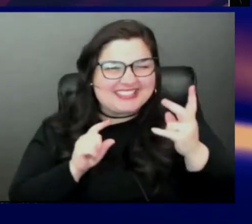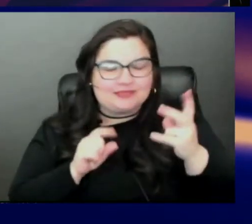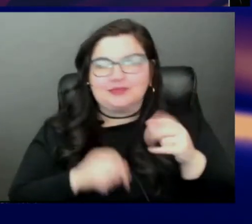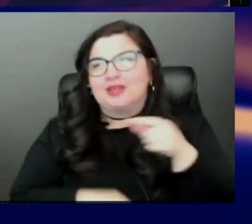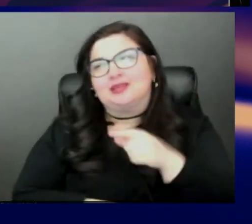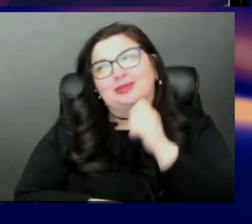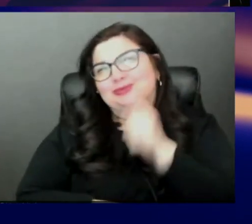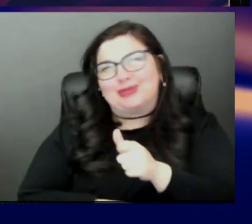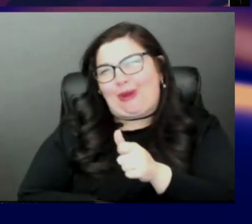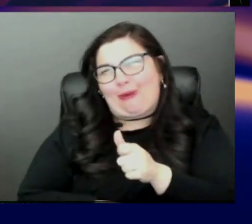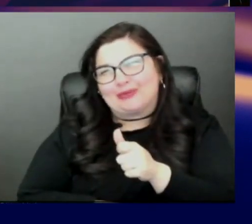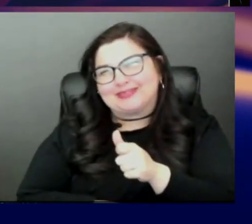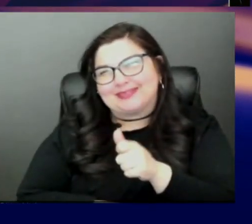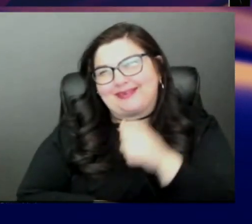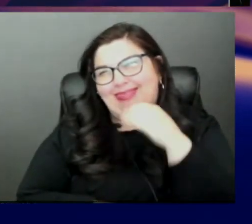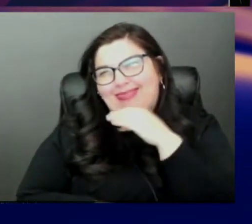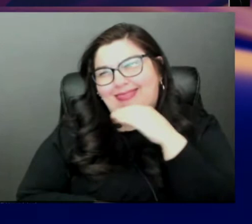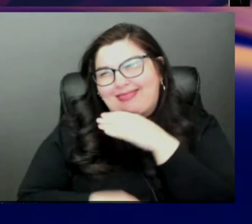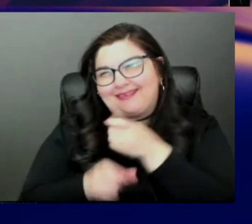see.